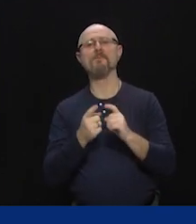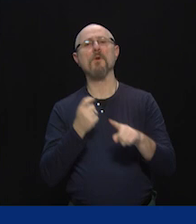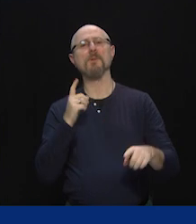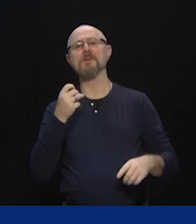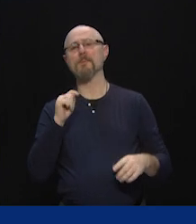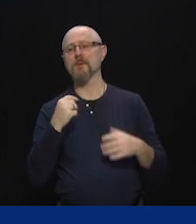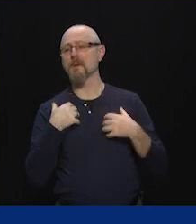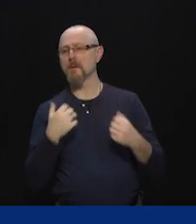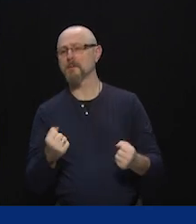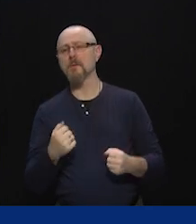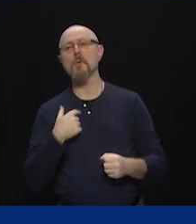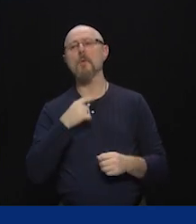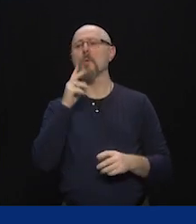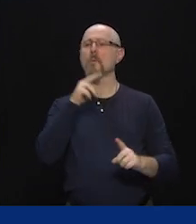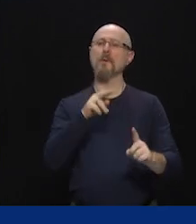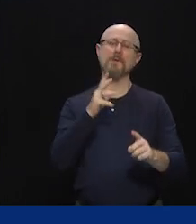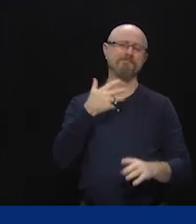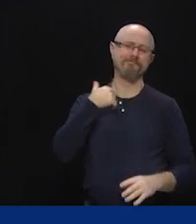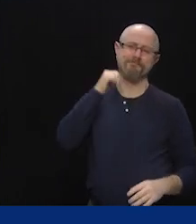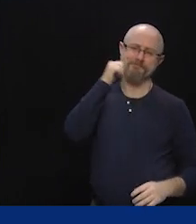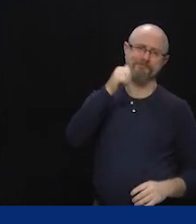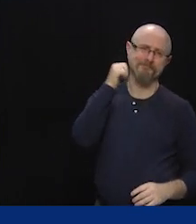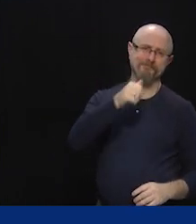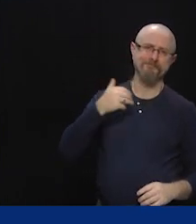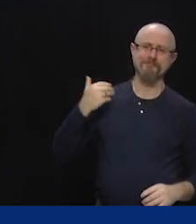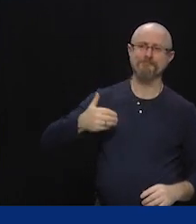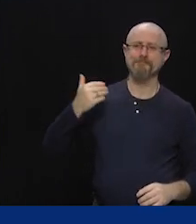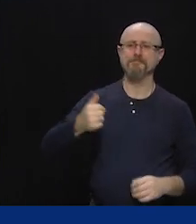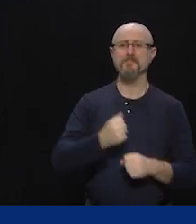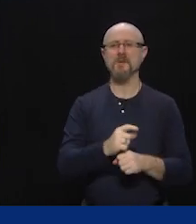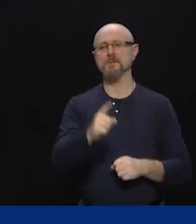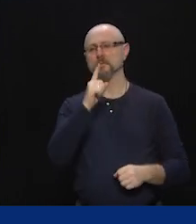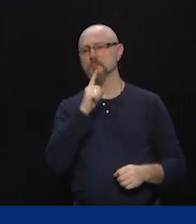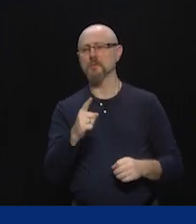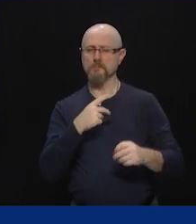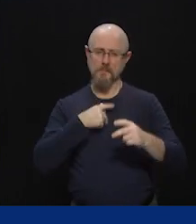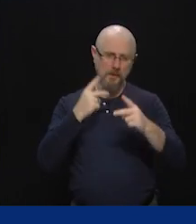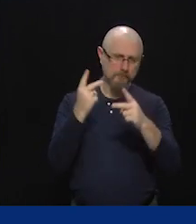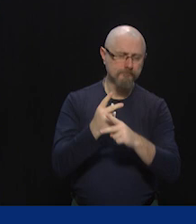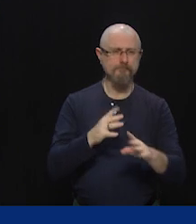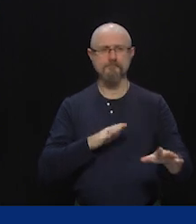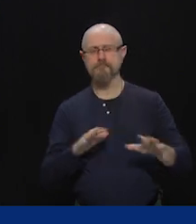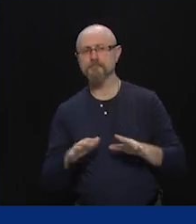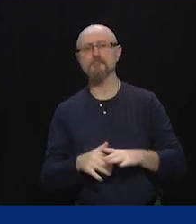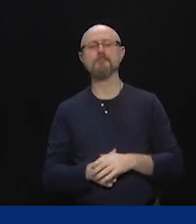it every single day and making the right calculations with the data that's been given to us.